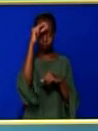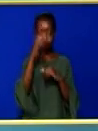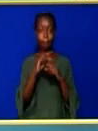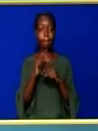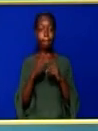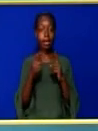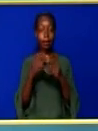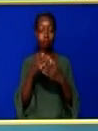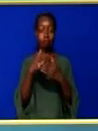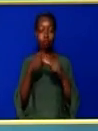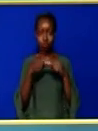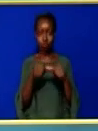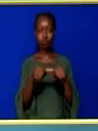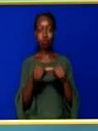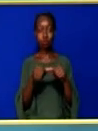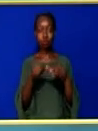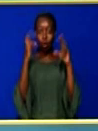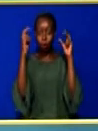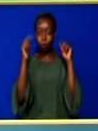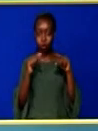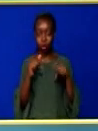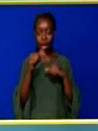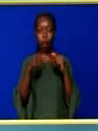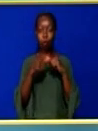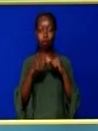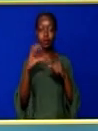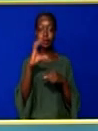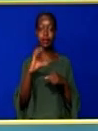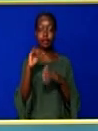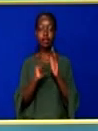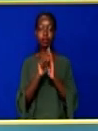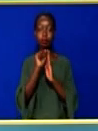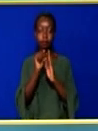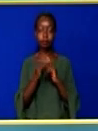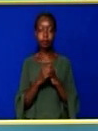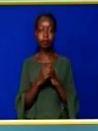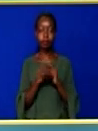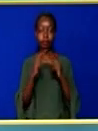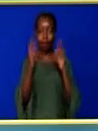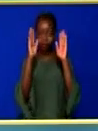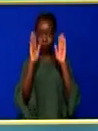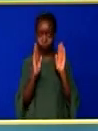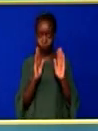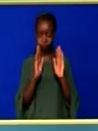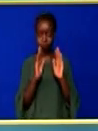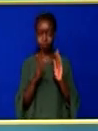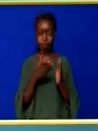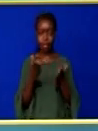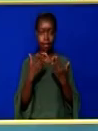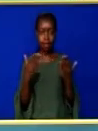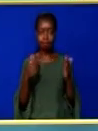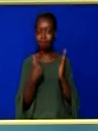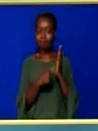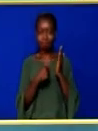But before we go that far, our topic today is about citizenship. Citizenship. Yes. Very important. You know, this thing is always